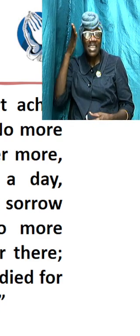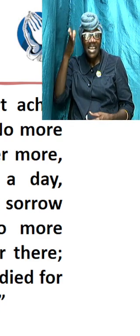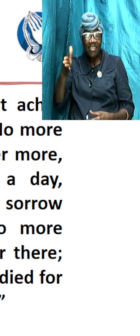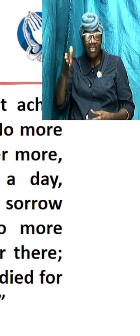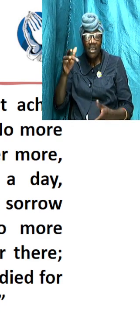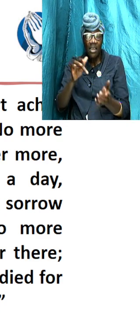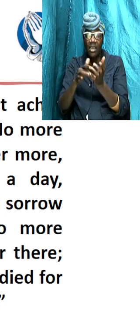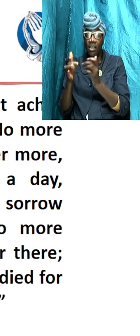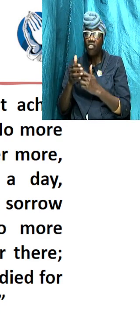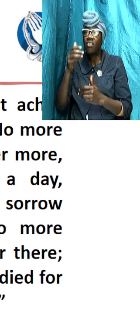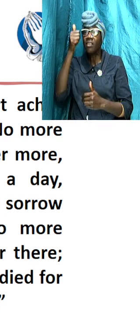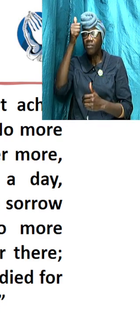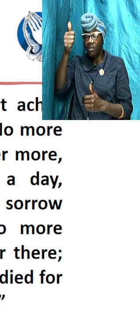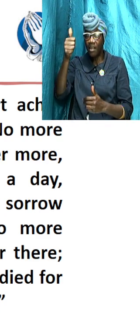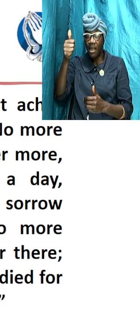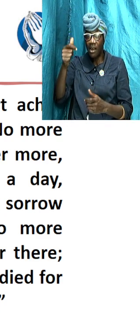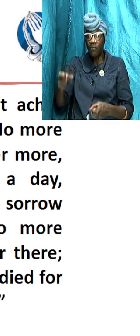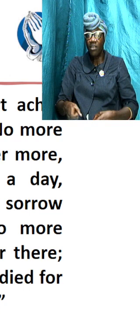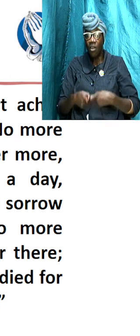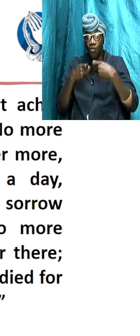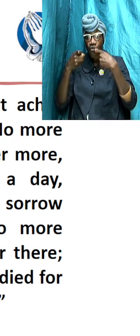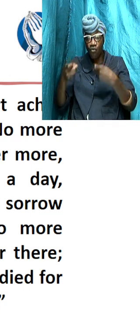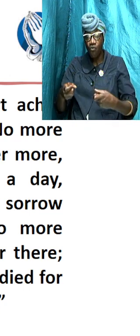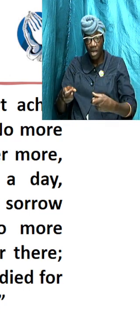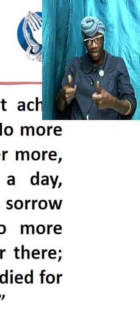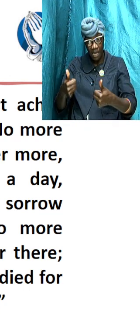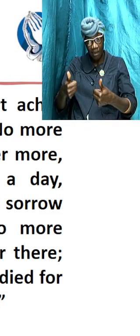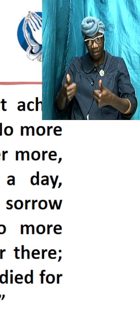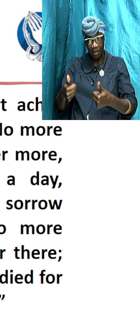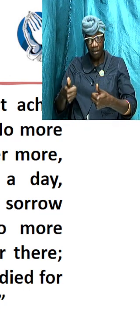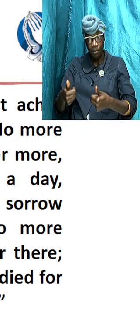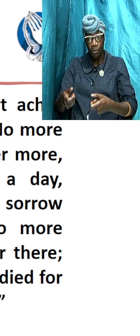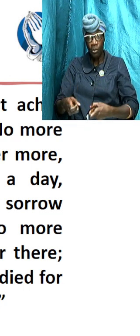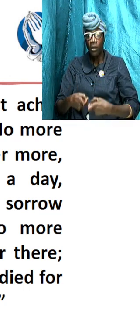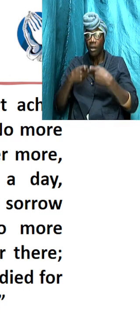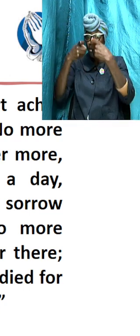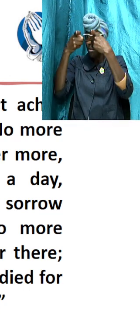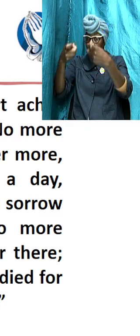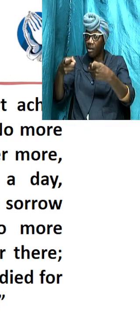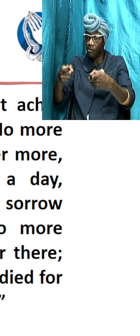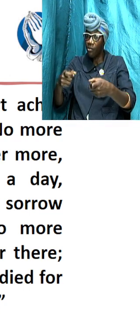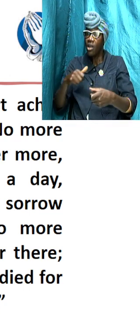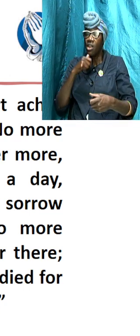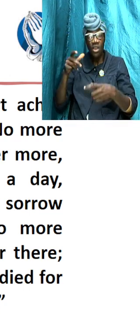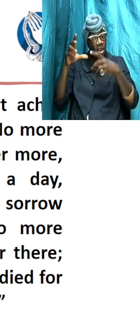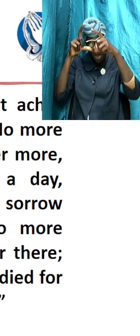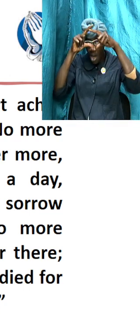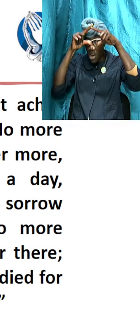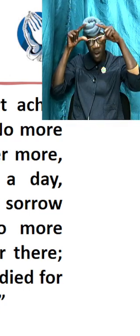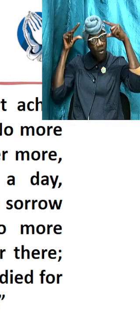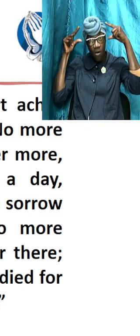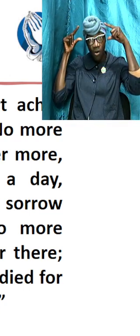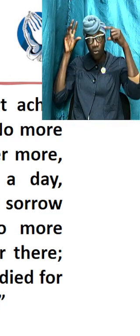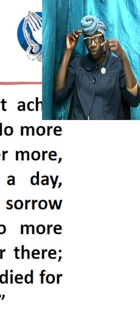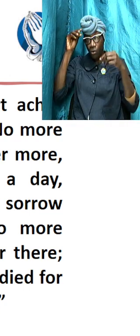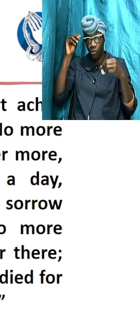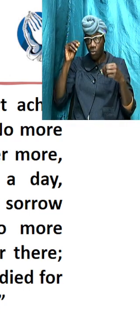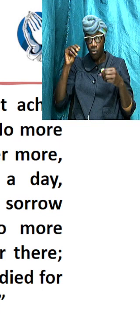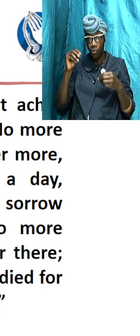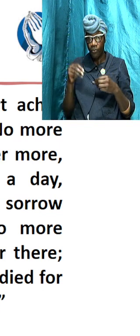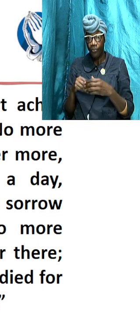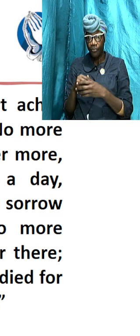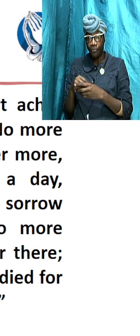going to be our greatest reward. Our greatest reward, child of God, is not the crown. Our greatest reward is not even the